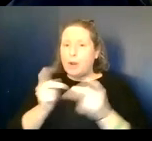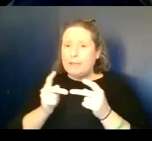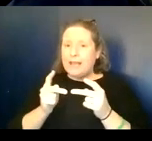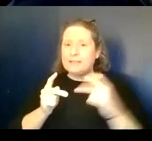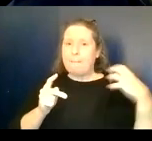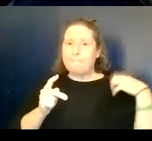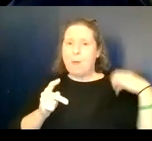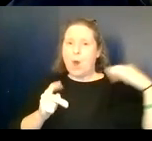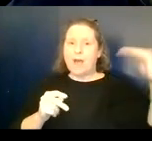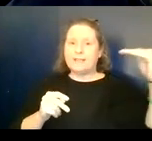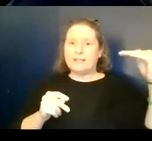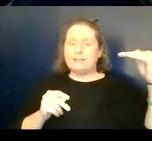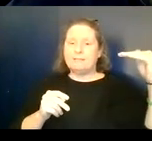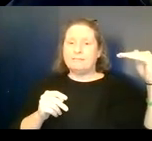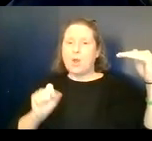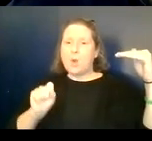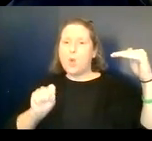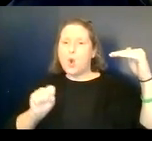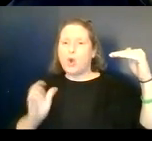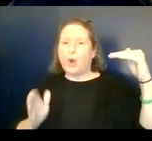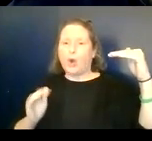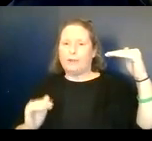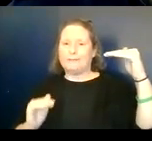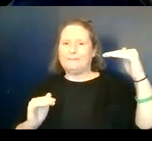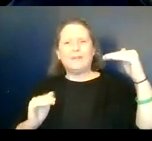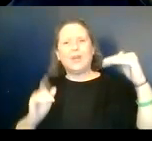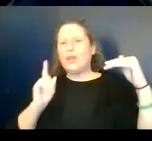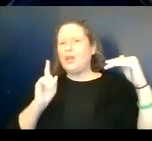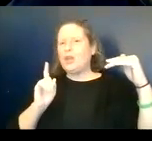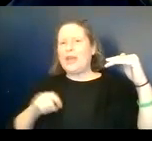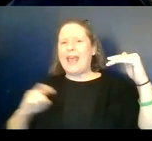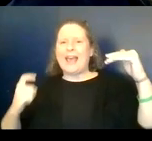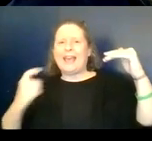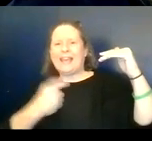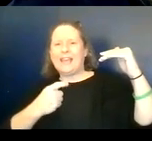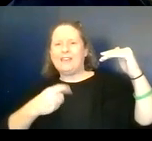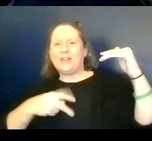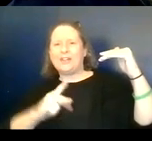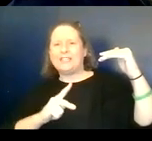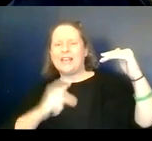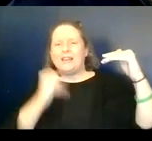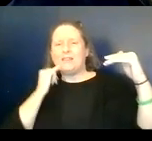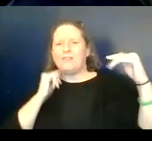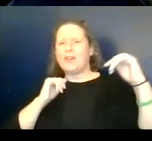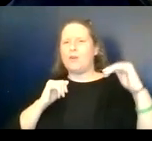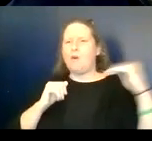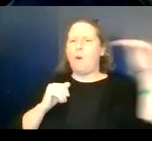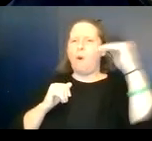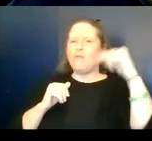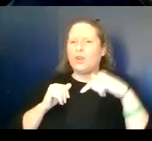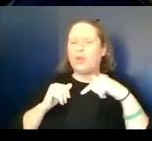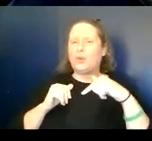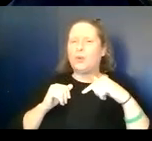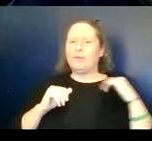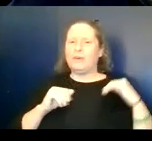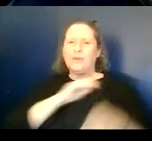government. For example, you can't give consent if someone has authority and power over you. So that's something that we